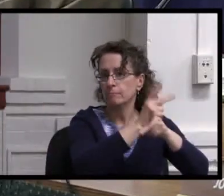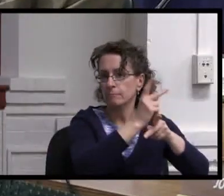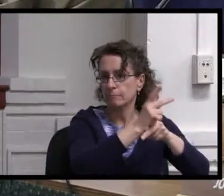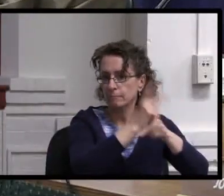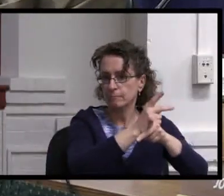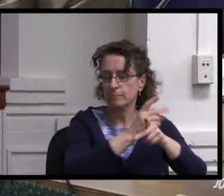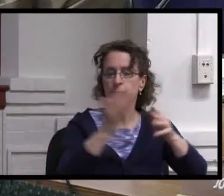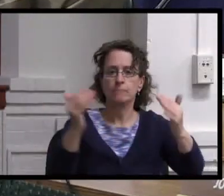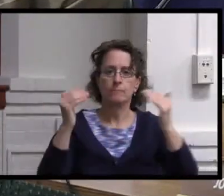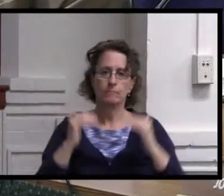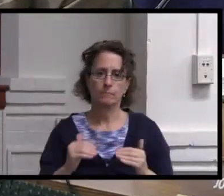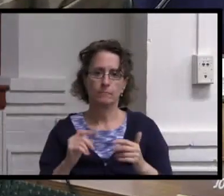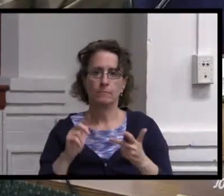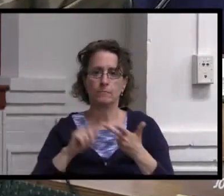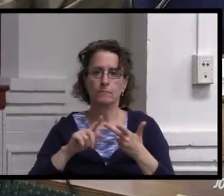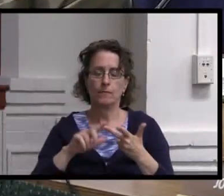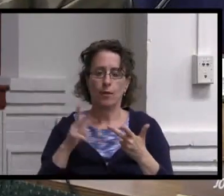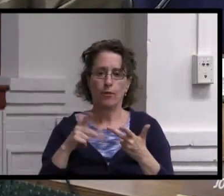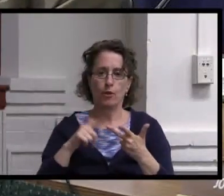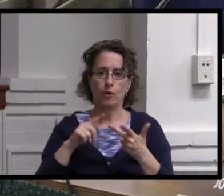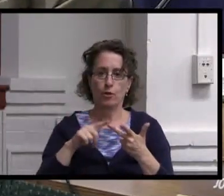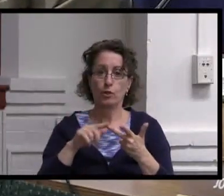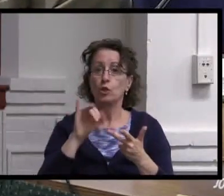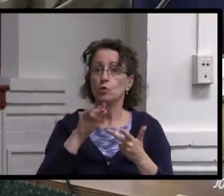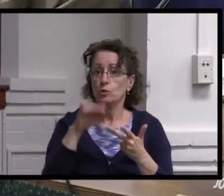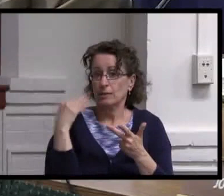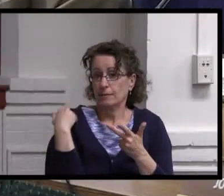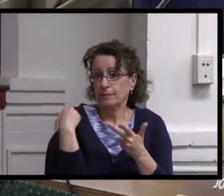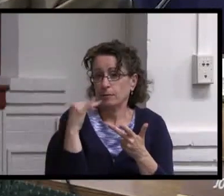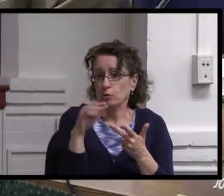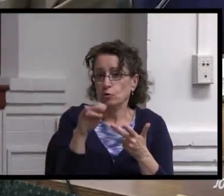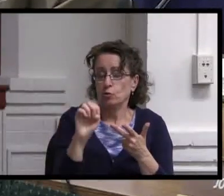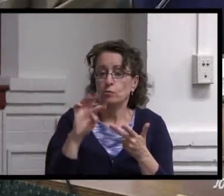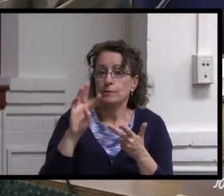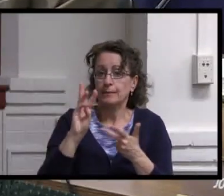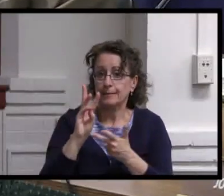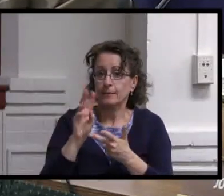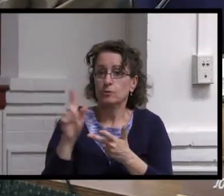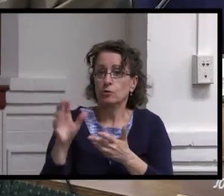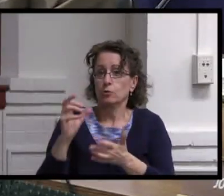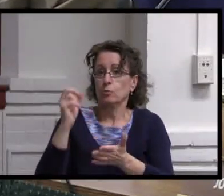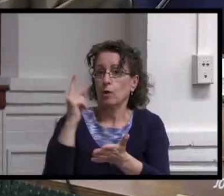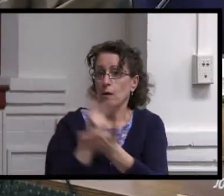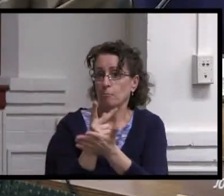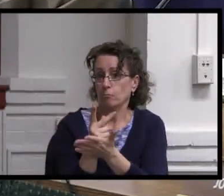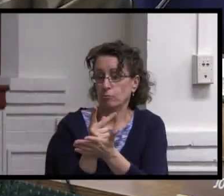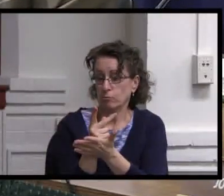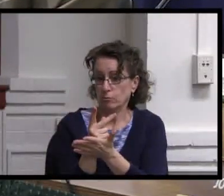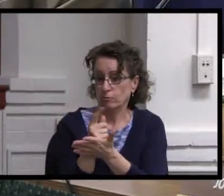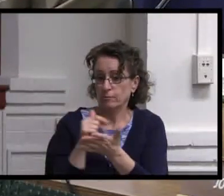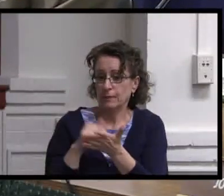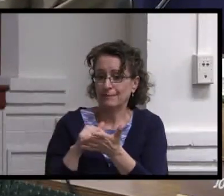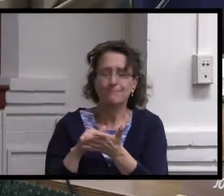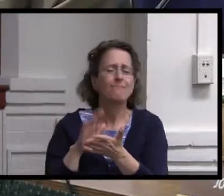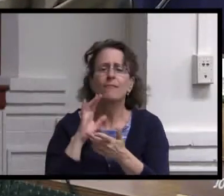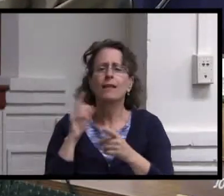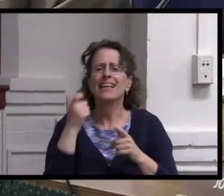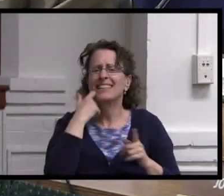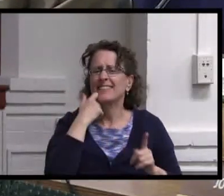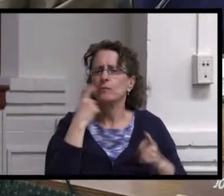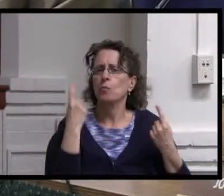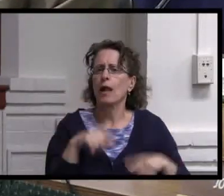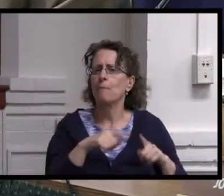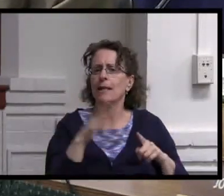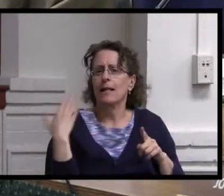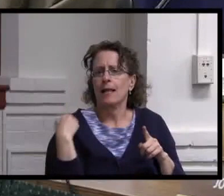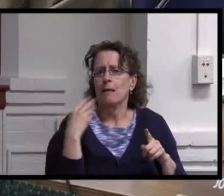is follow-up to action that you took on June 6th at our request. You'll recall that the most recent failure at the station occurred during